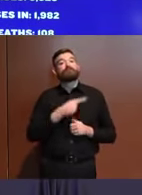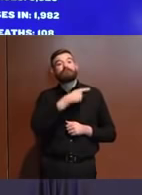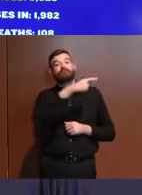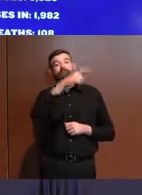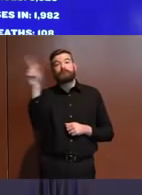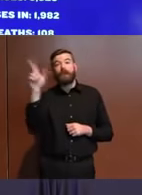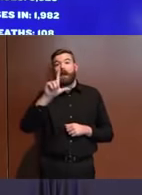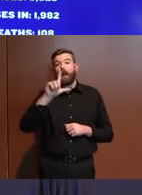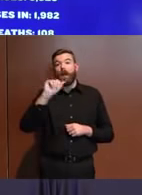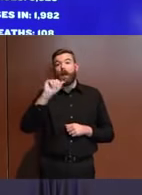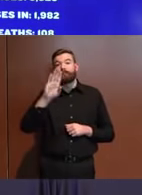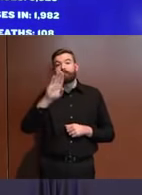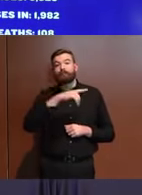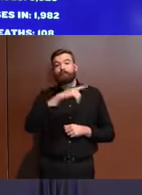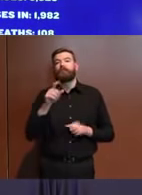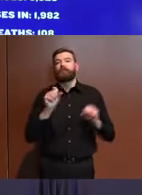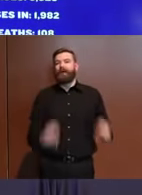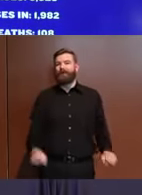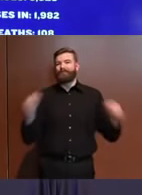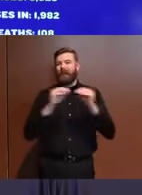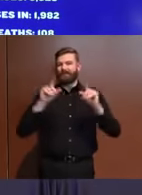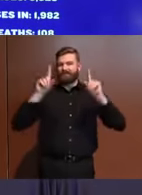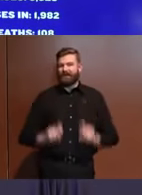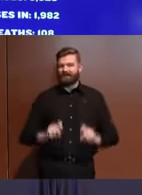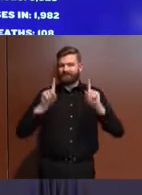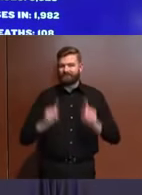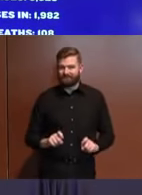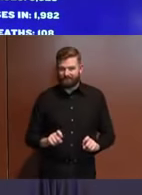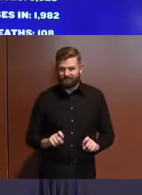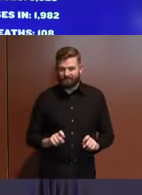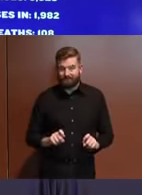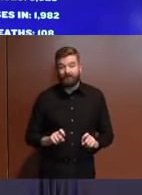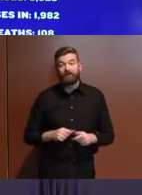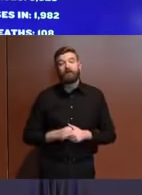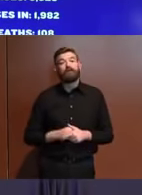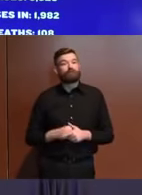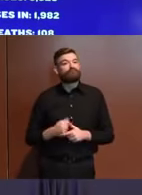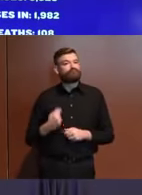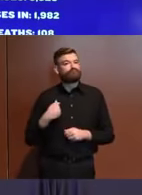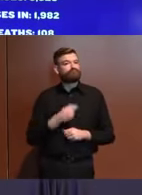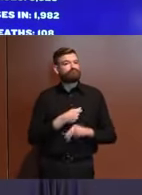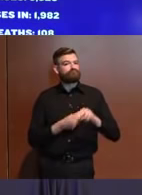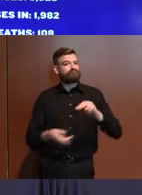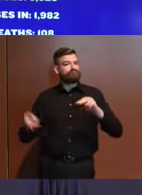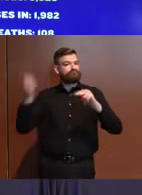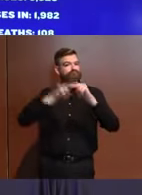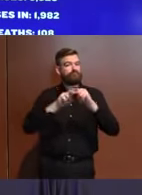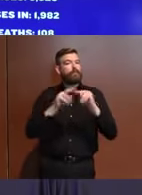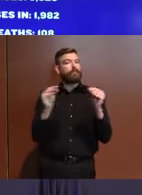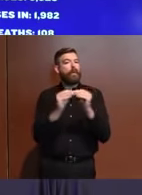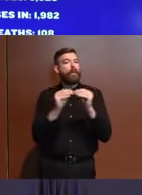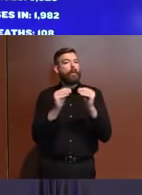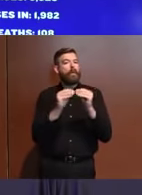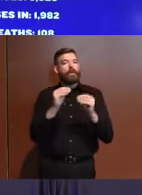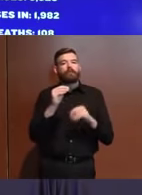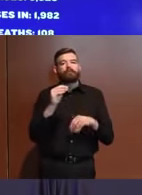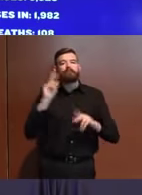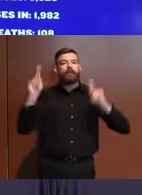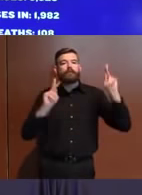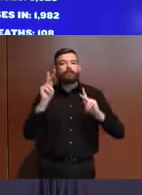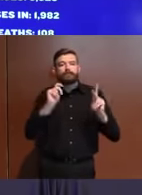taken concrete steps to increase our specimen collection capacity. And that is